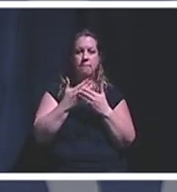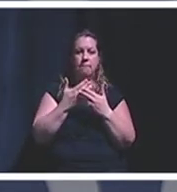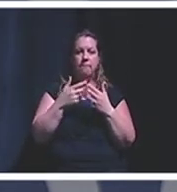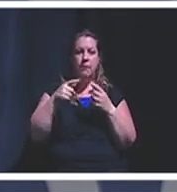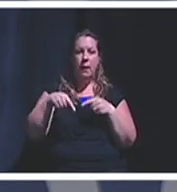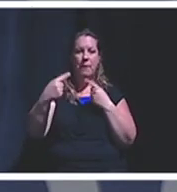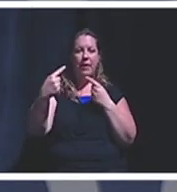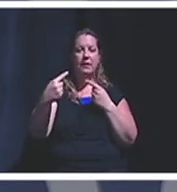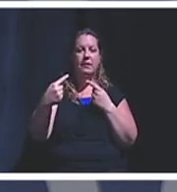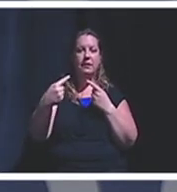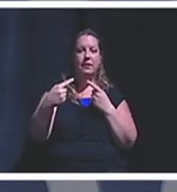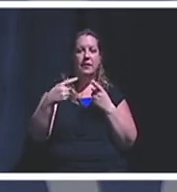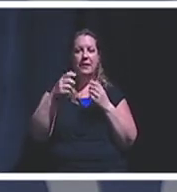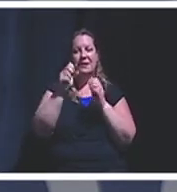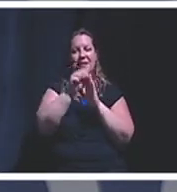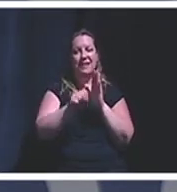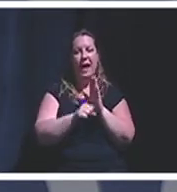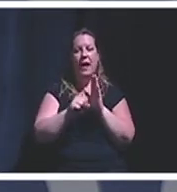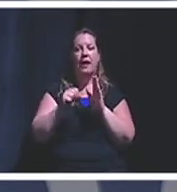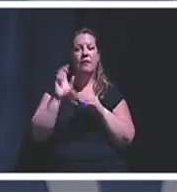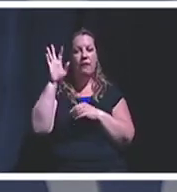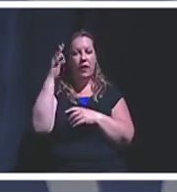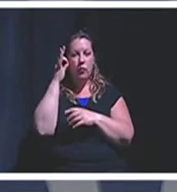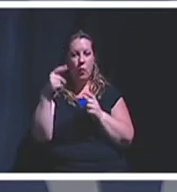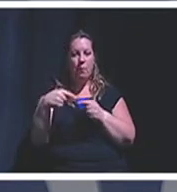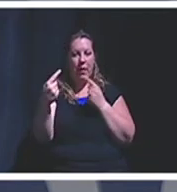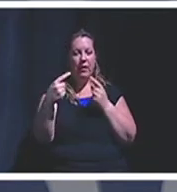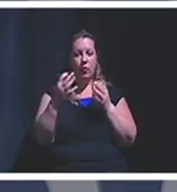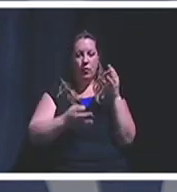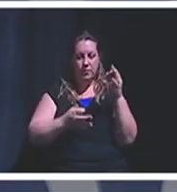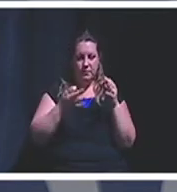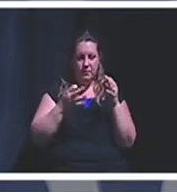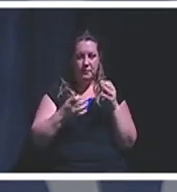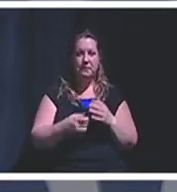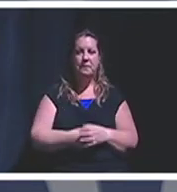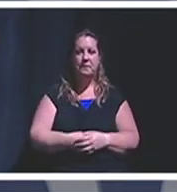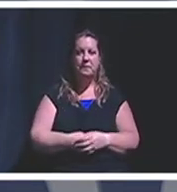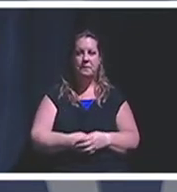experience in state and federal appellate courts.